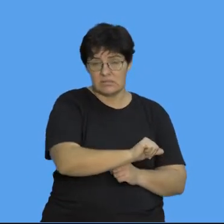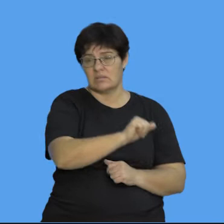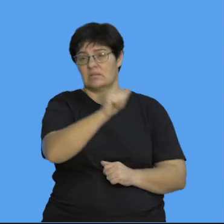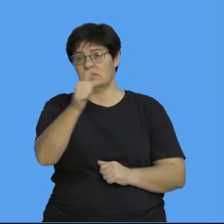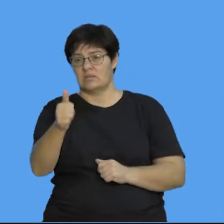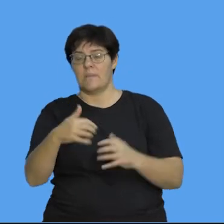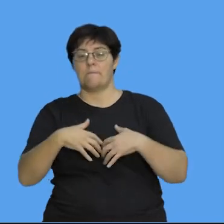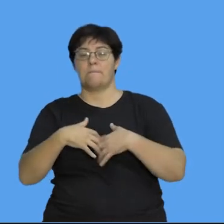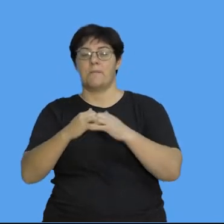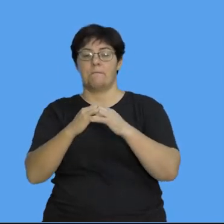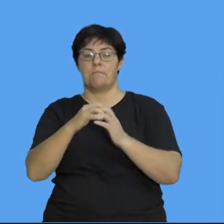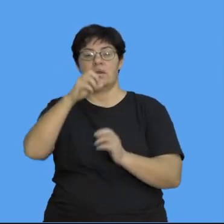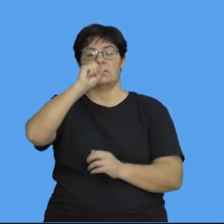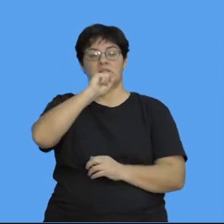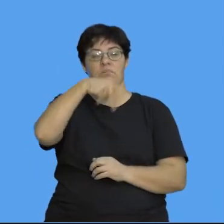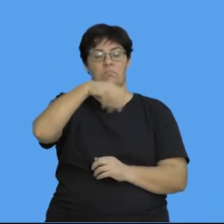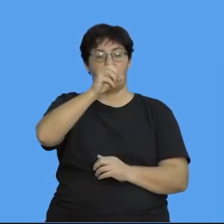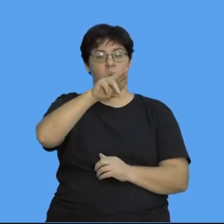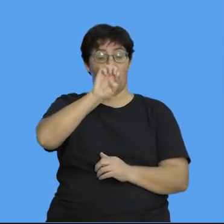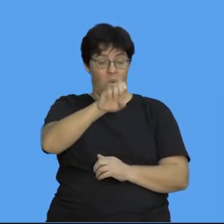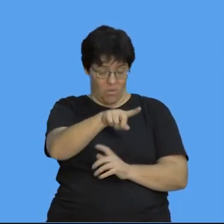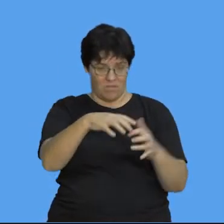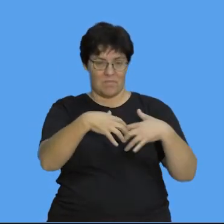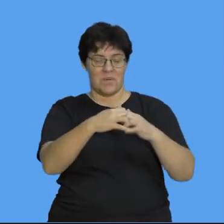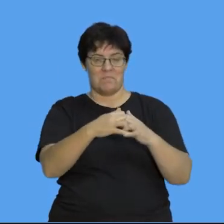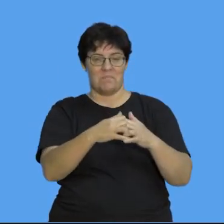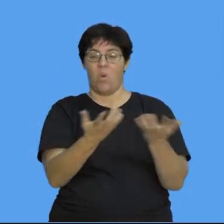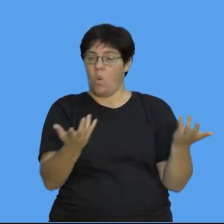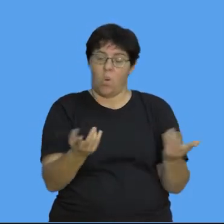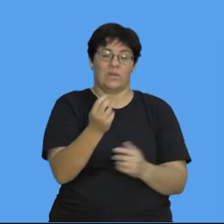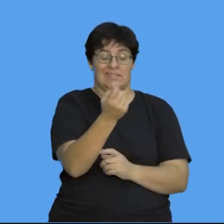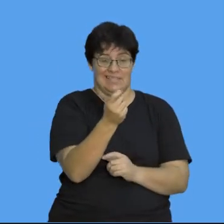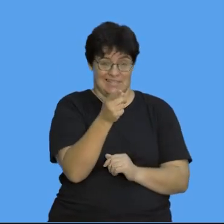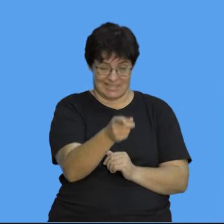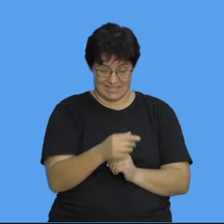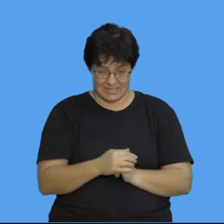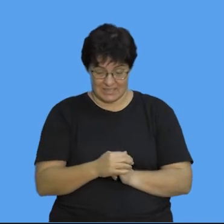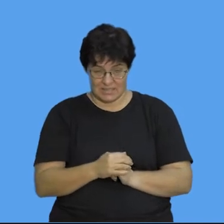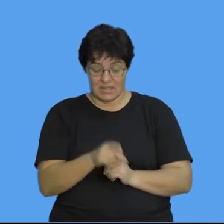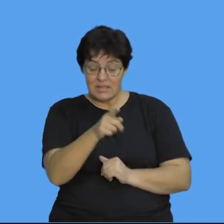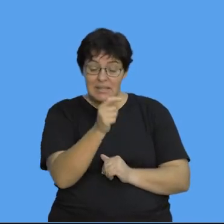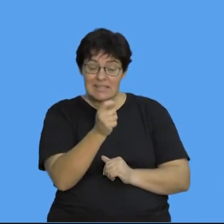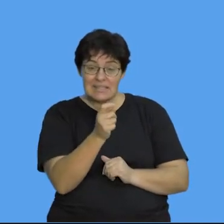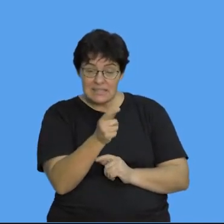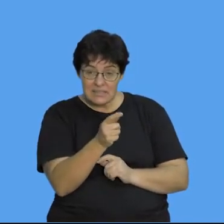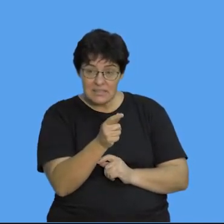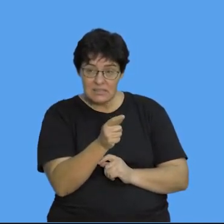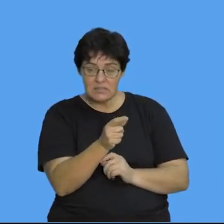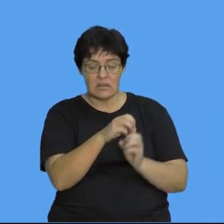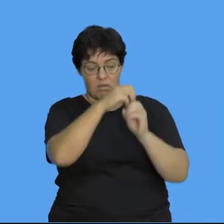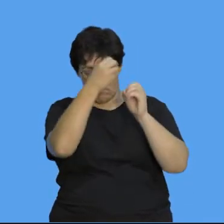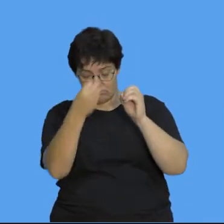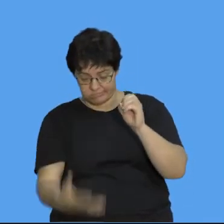the generation that makes spores or seeds. Those